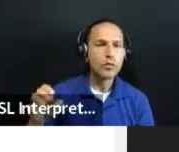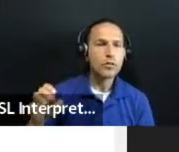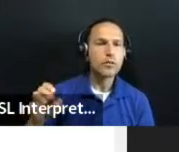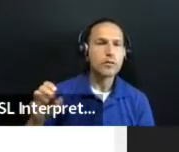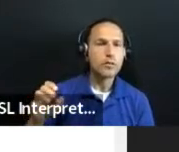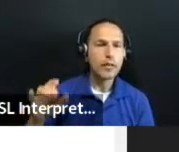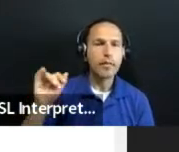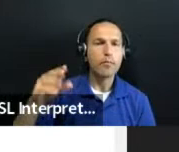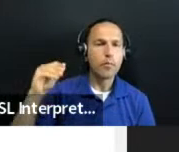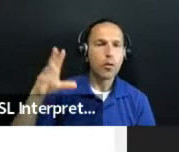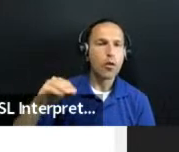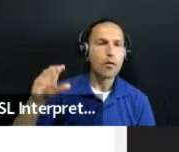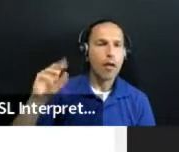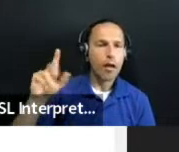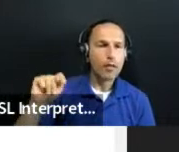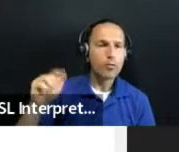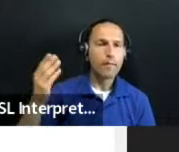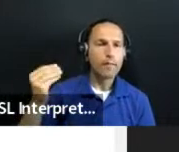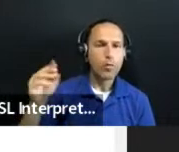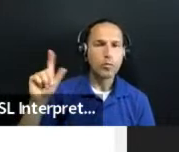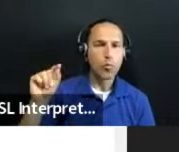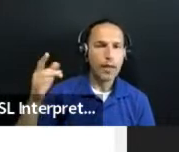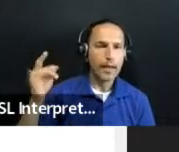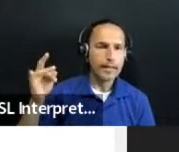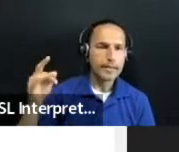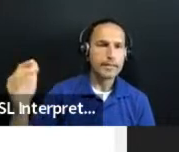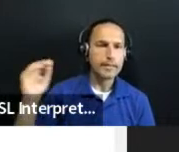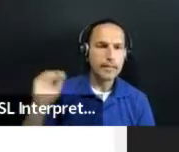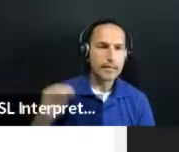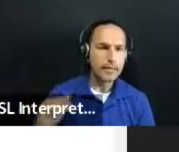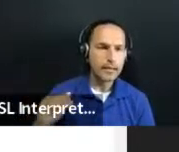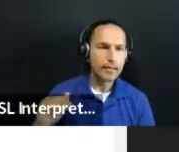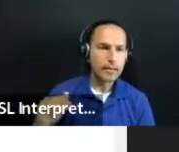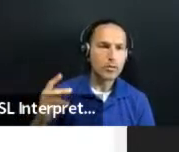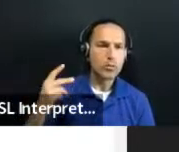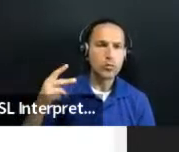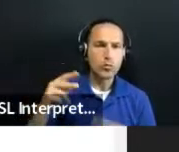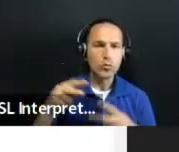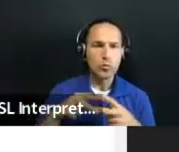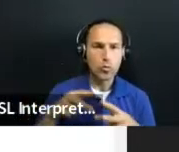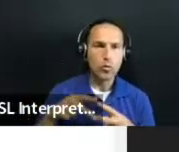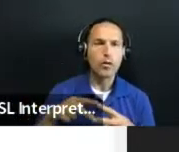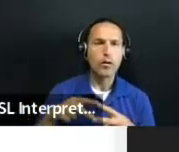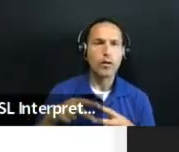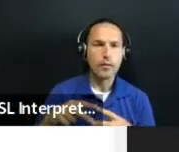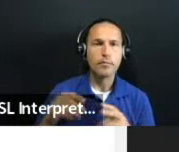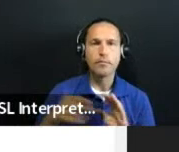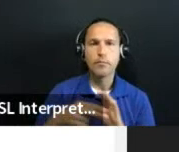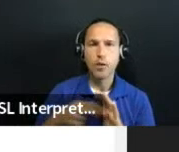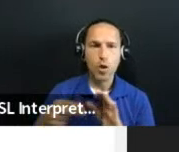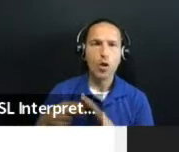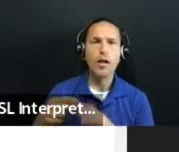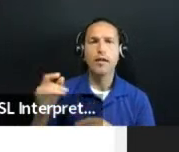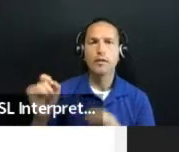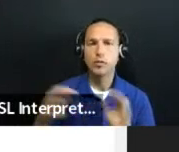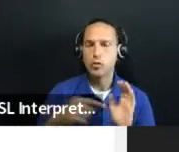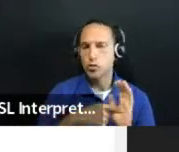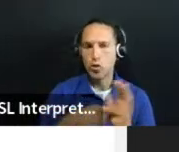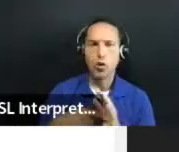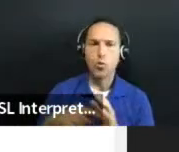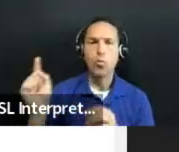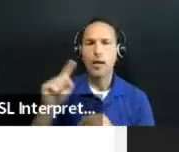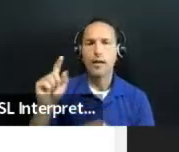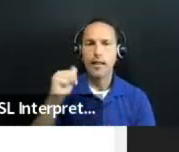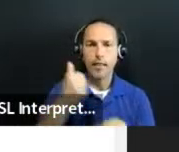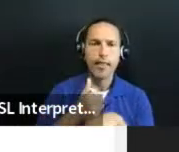Street. Image taken on October 14, 2018 button. List of 2 items. Nesting level All right, 1. so Marker B there are graphic. lists there, and it tells you when